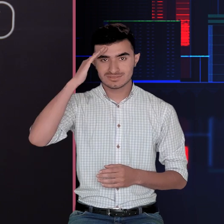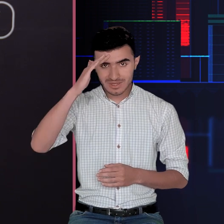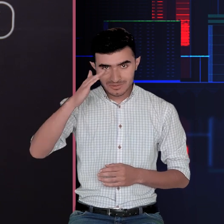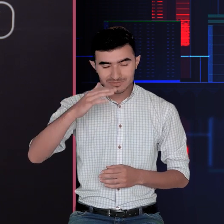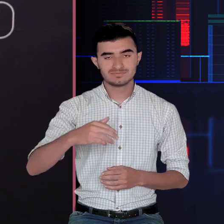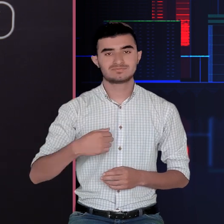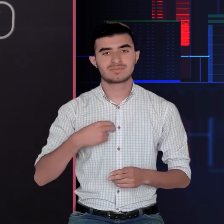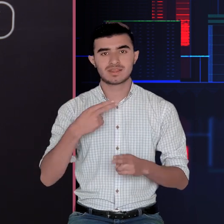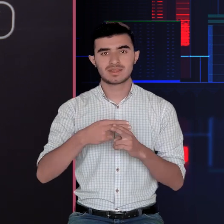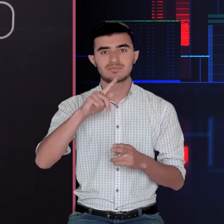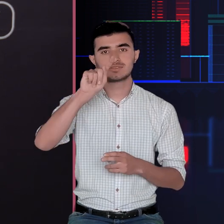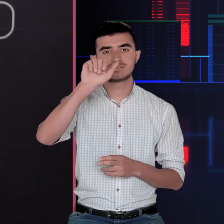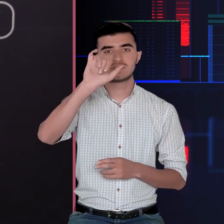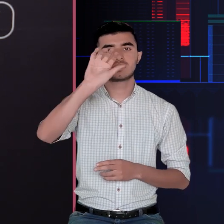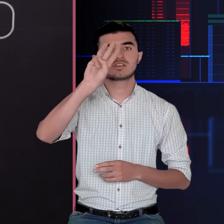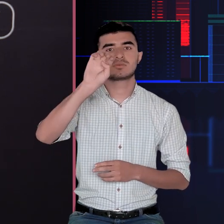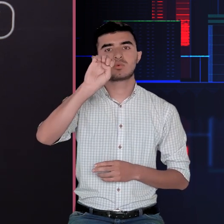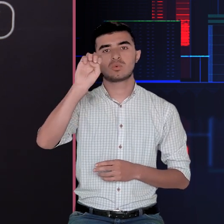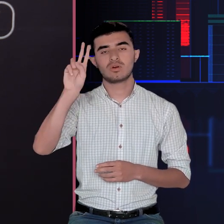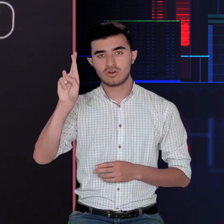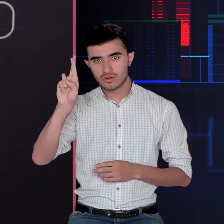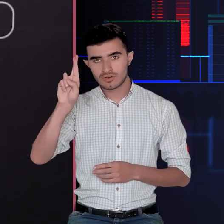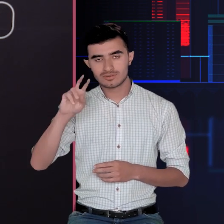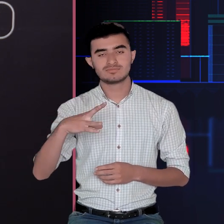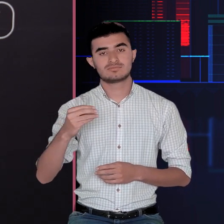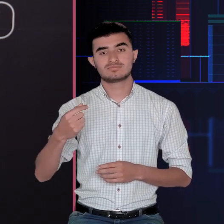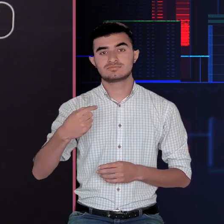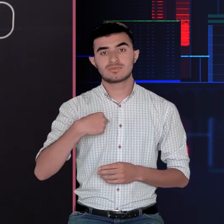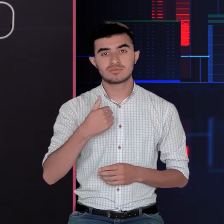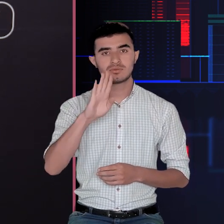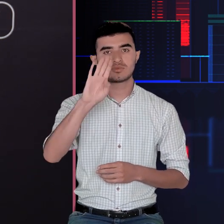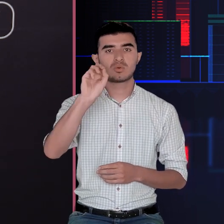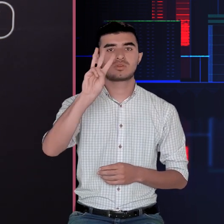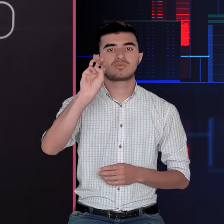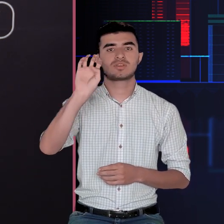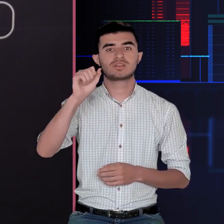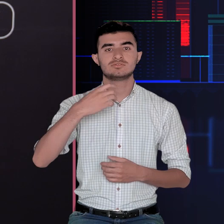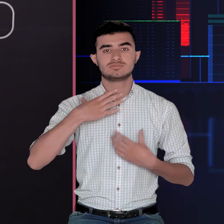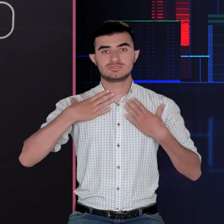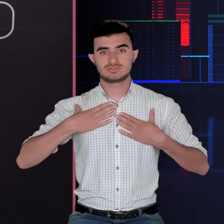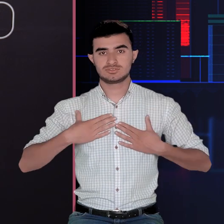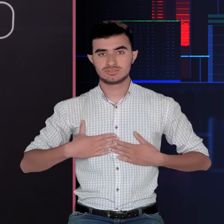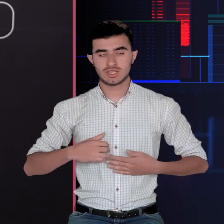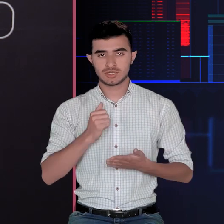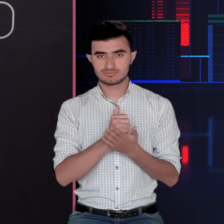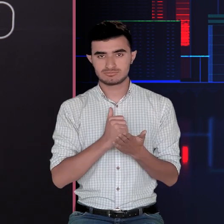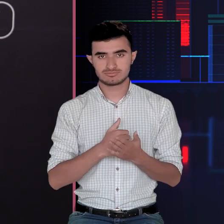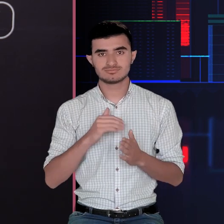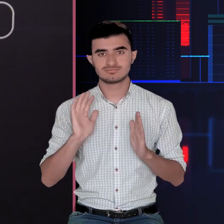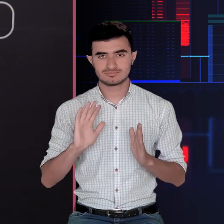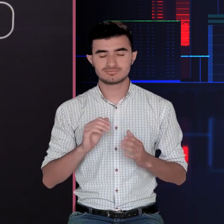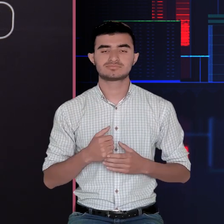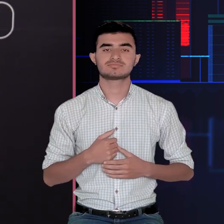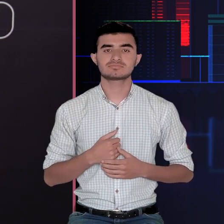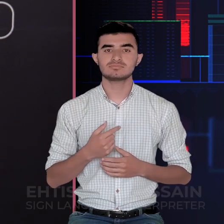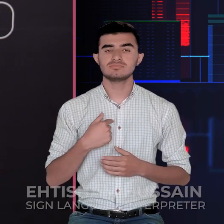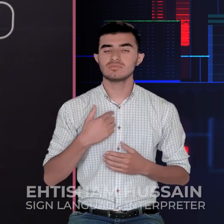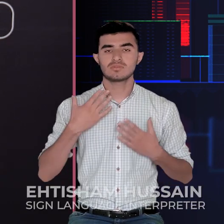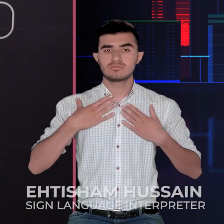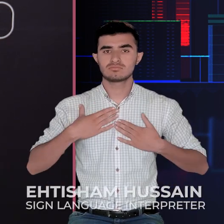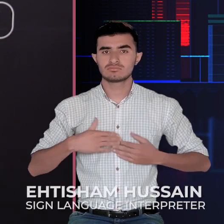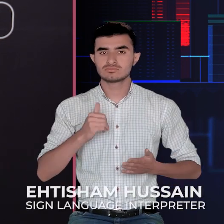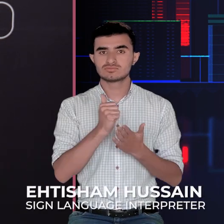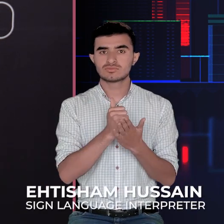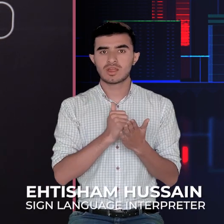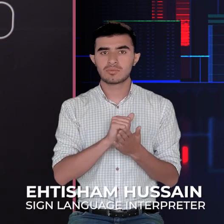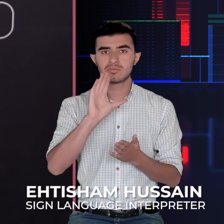Hello and Assalamu alaikum. My name is Taimoor and I am a Bowen therapist. Bowen is a therapy that